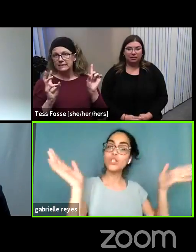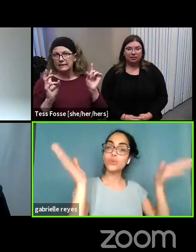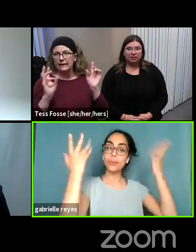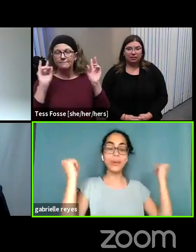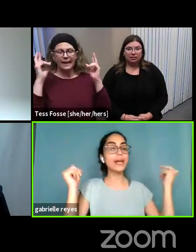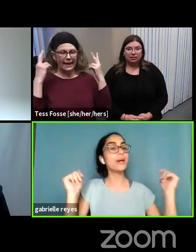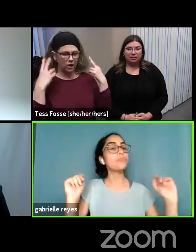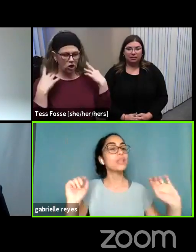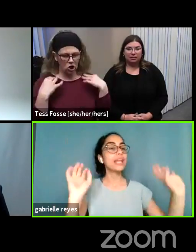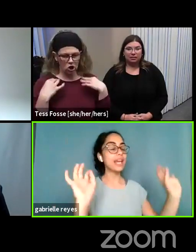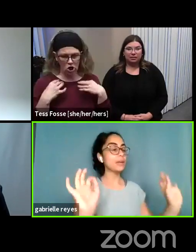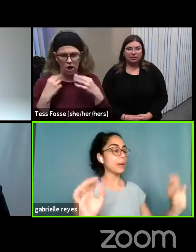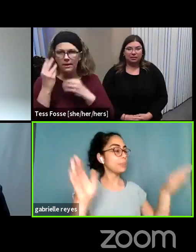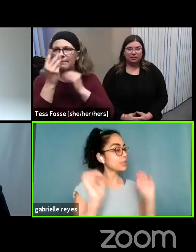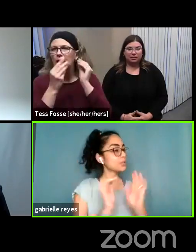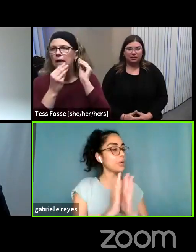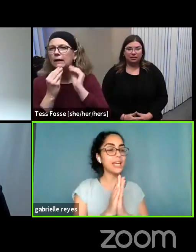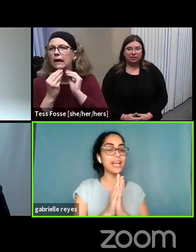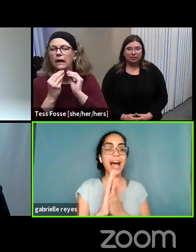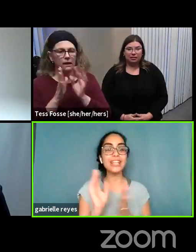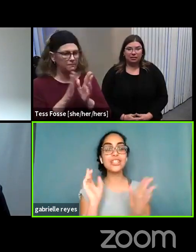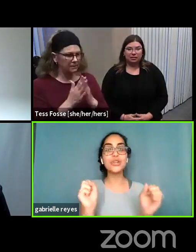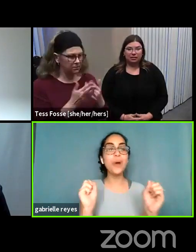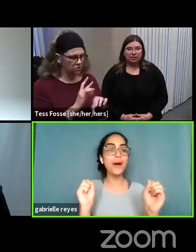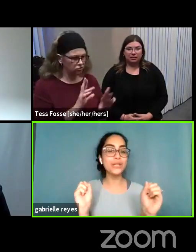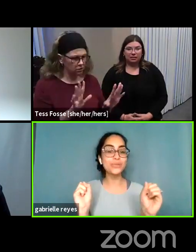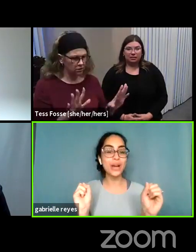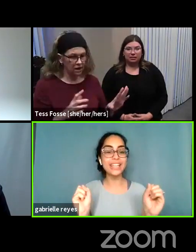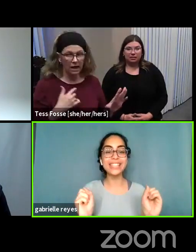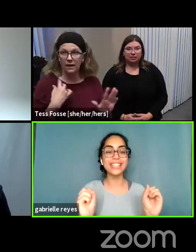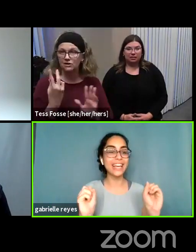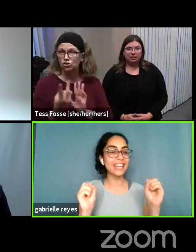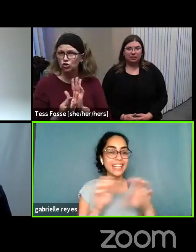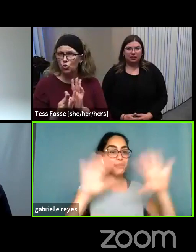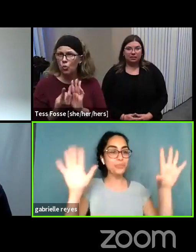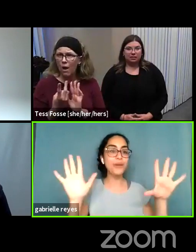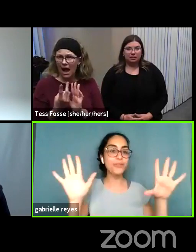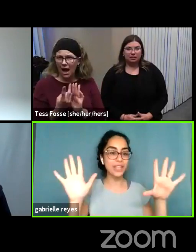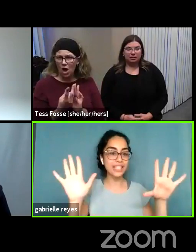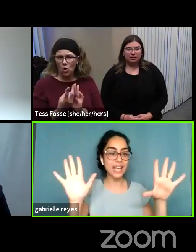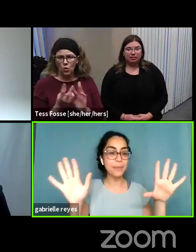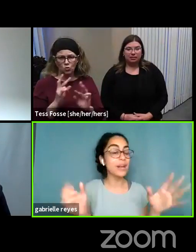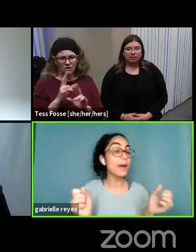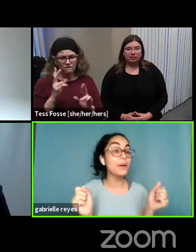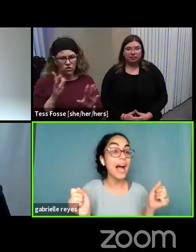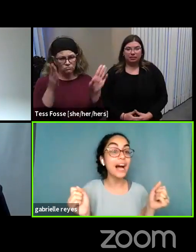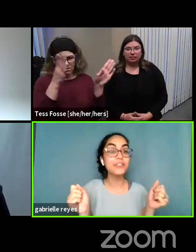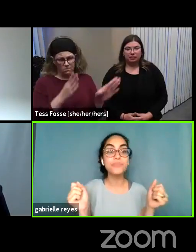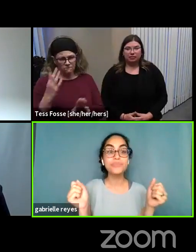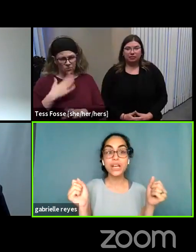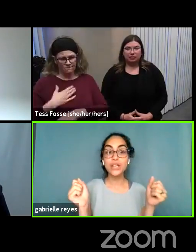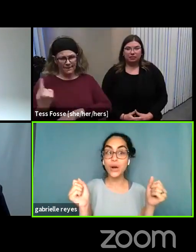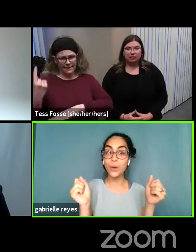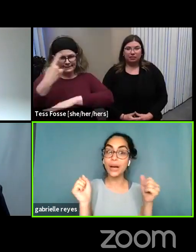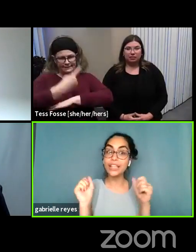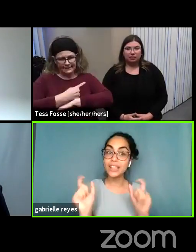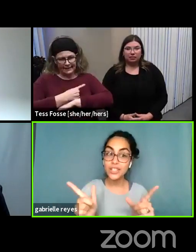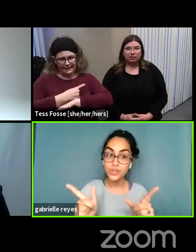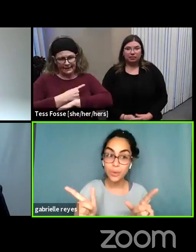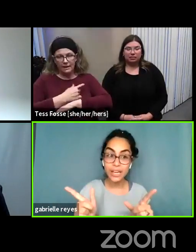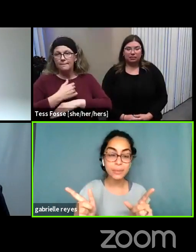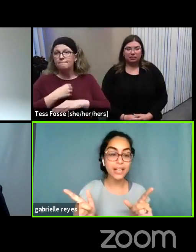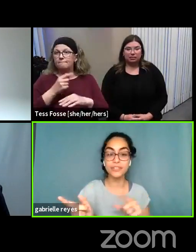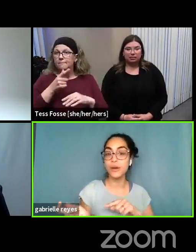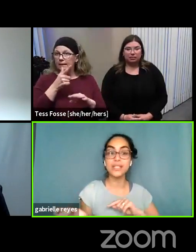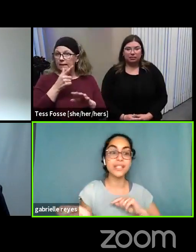hair, doing my makeup, getting my books ready. I had 2 hours ready to like prep for the day, but I would have, my